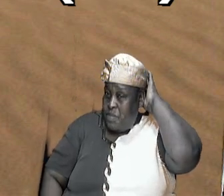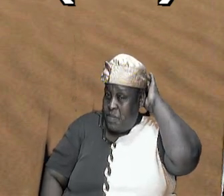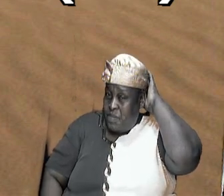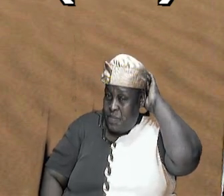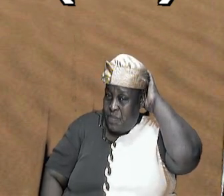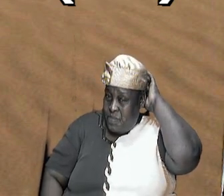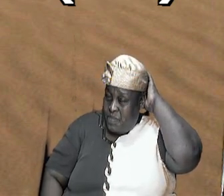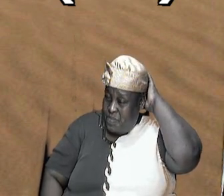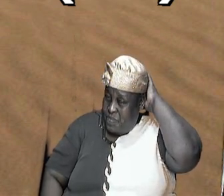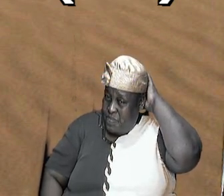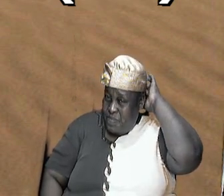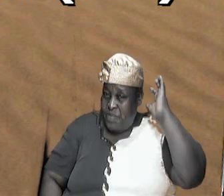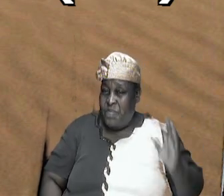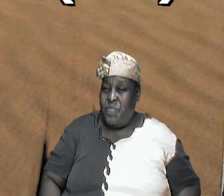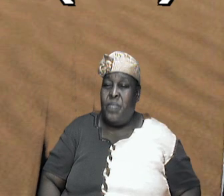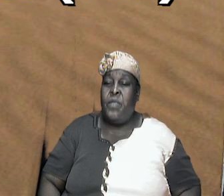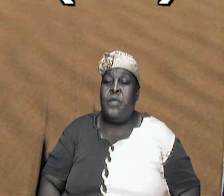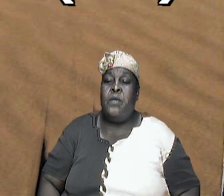25.